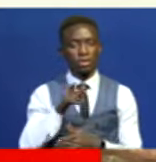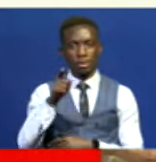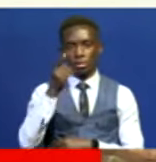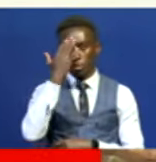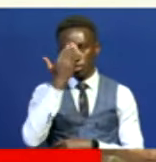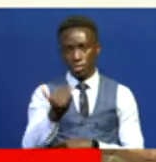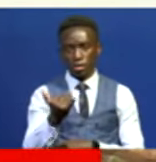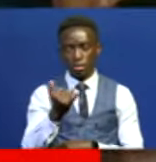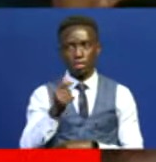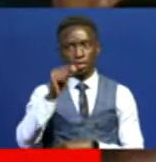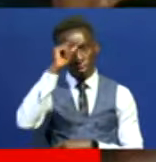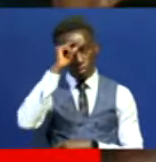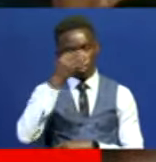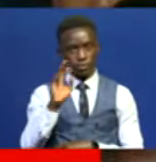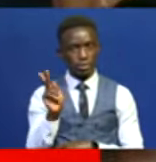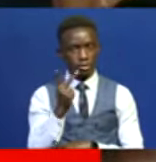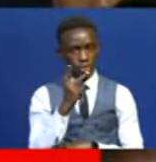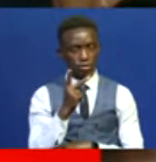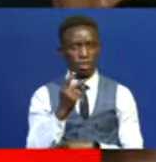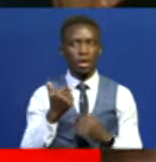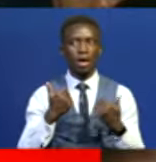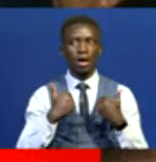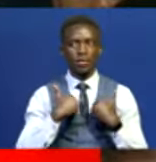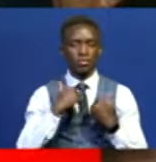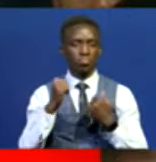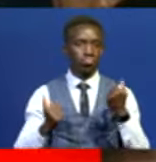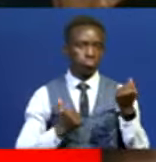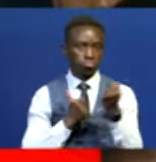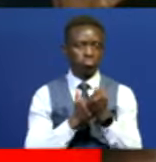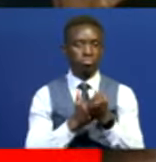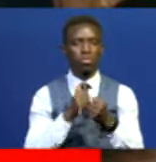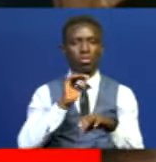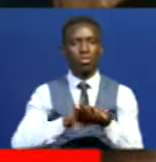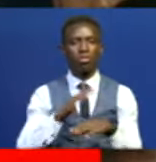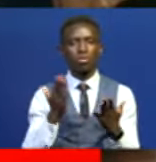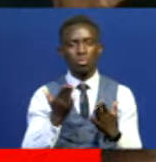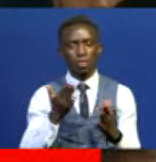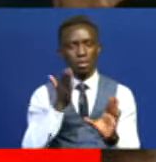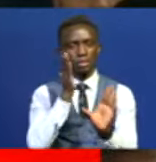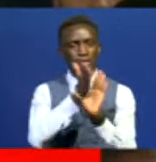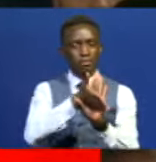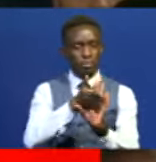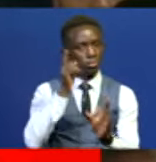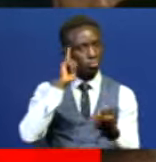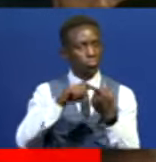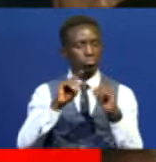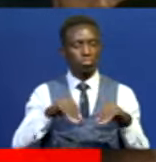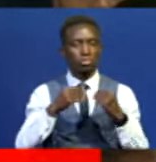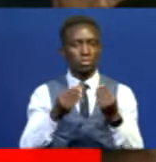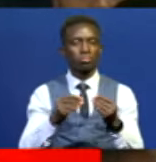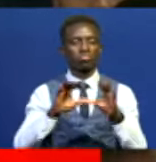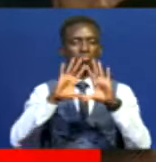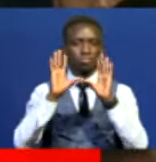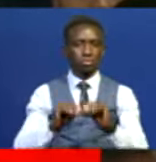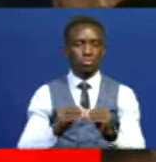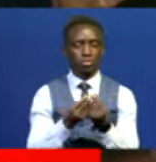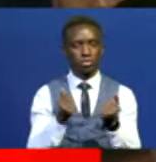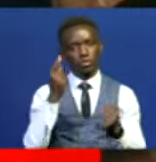why the government of Kenya has embarked on interventions to deliver conclusive resolution of the